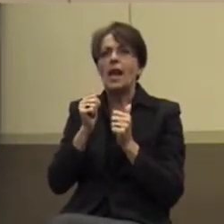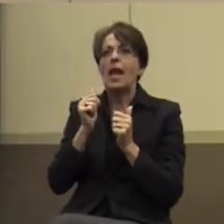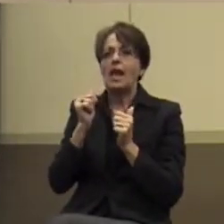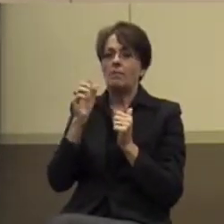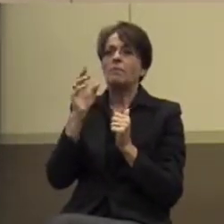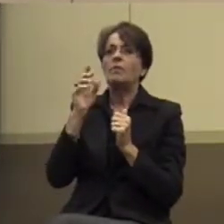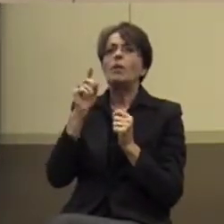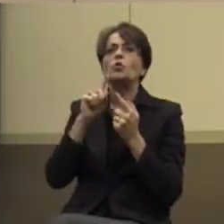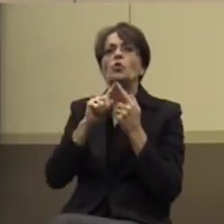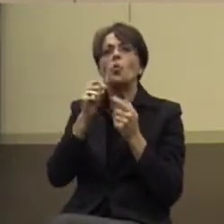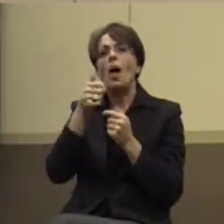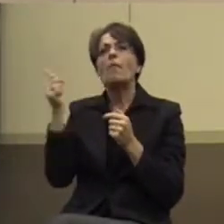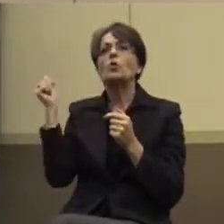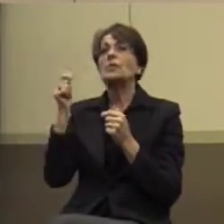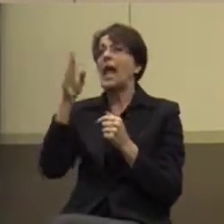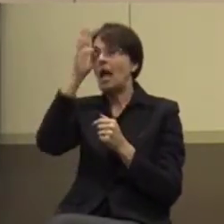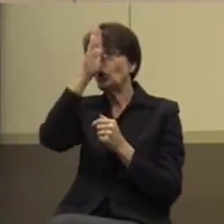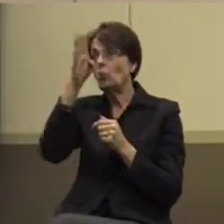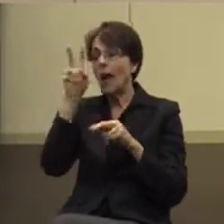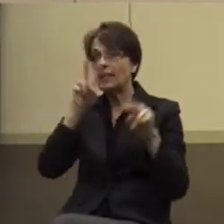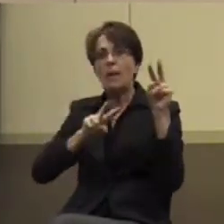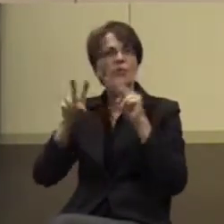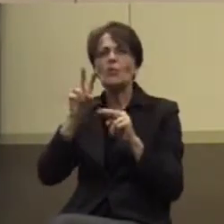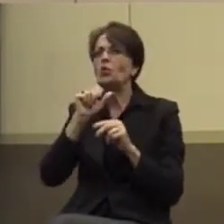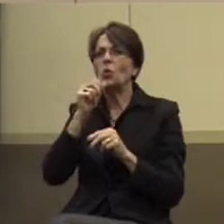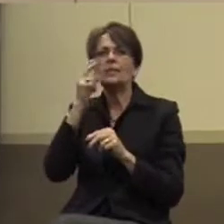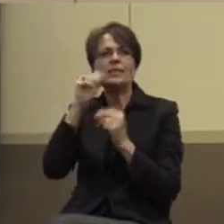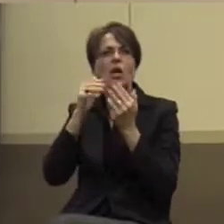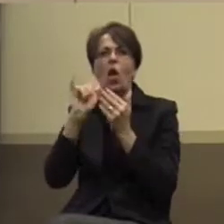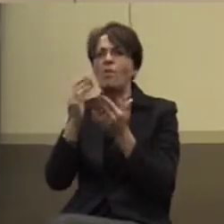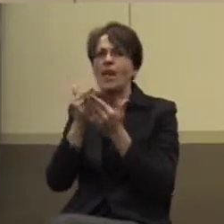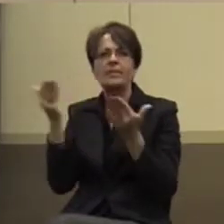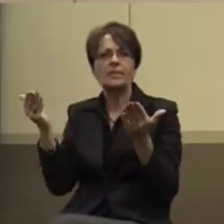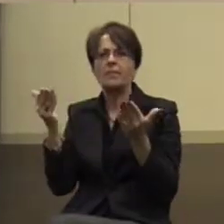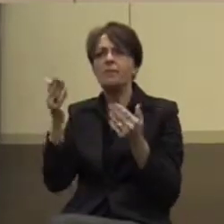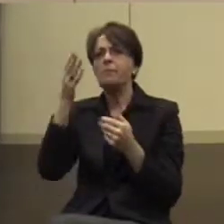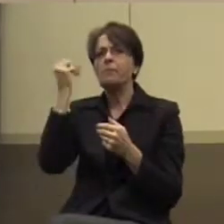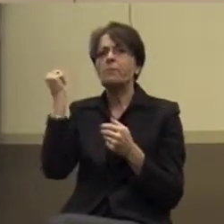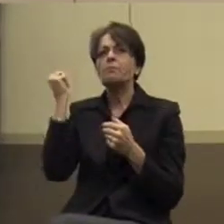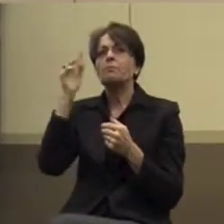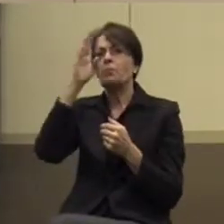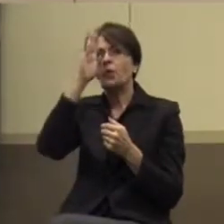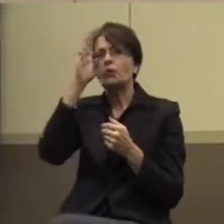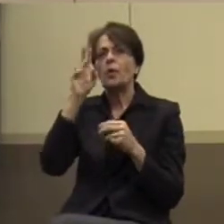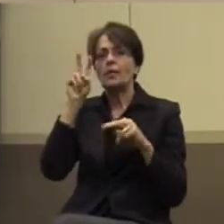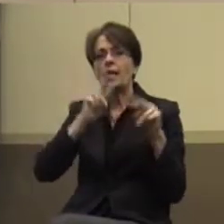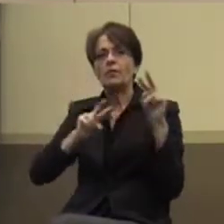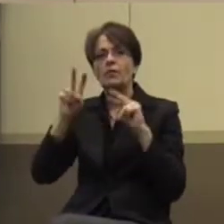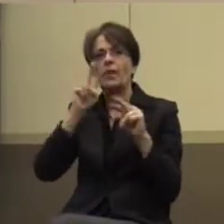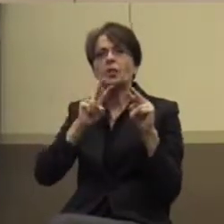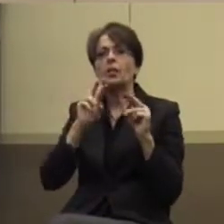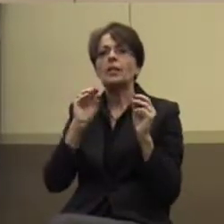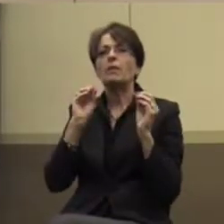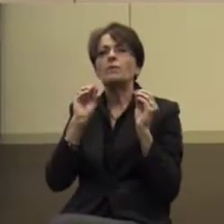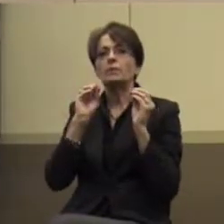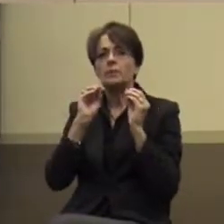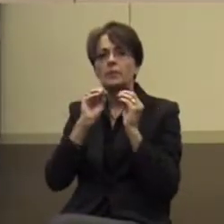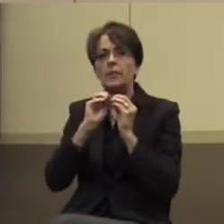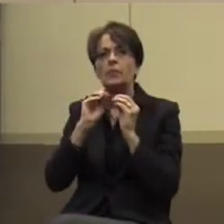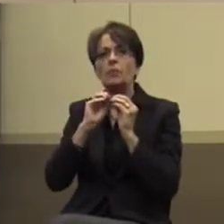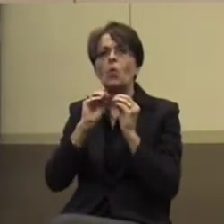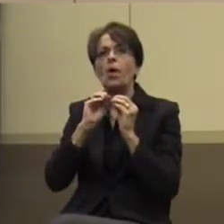towards others. That from the direct observation, you don't see all that stuff because direct observation, again, is more of a limited sample,